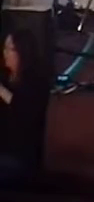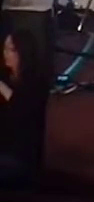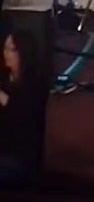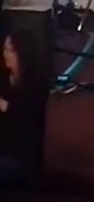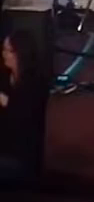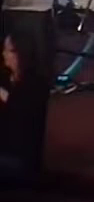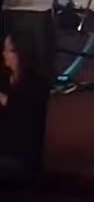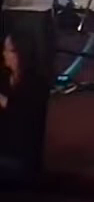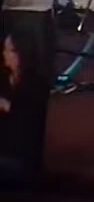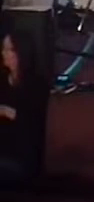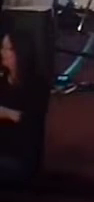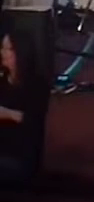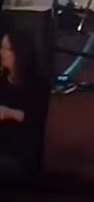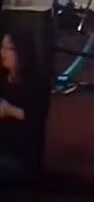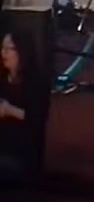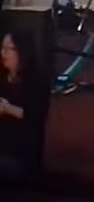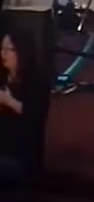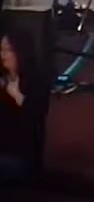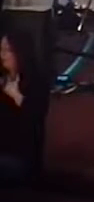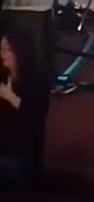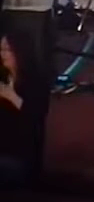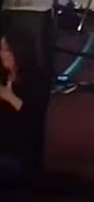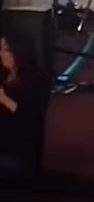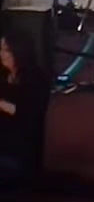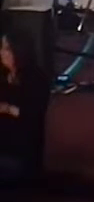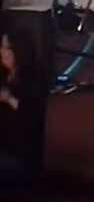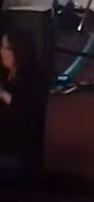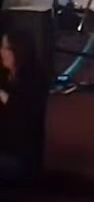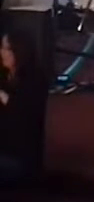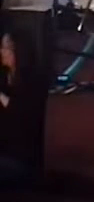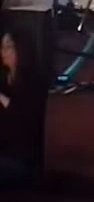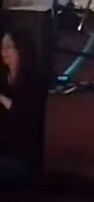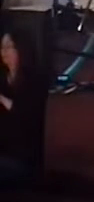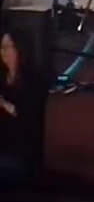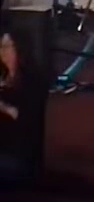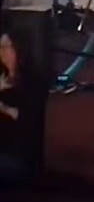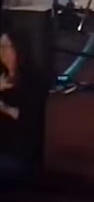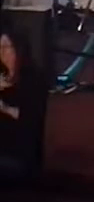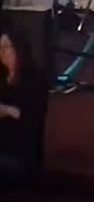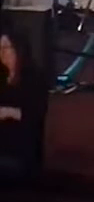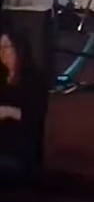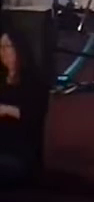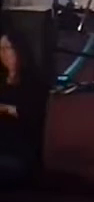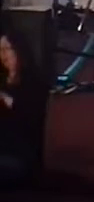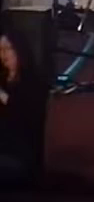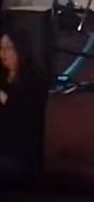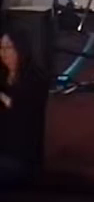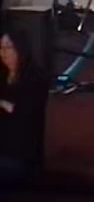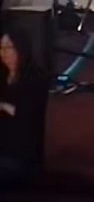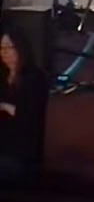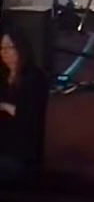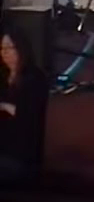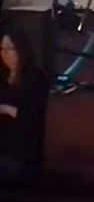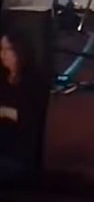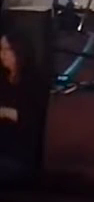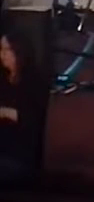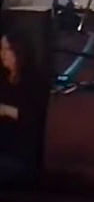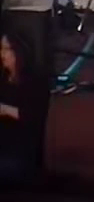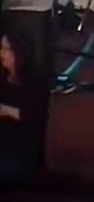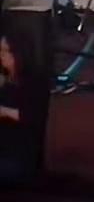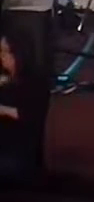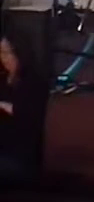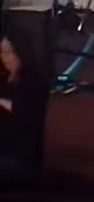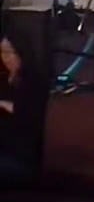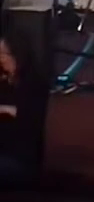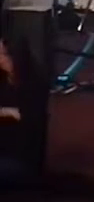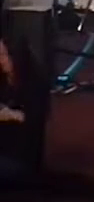a lot of physical material value, but there was a lot of sentimental value in it as well. And so she immediately realized, where's my ring? I don't